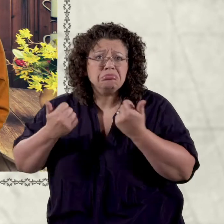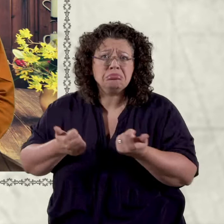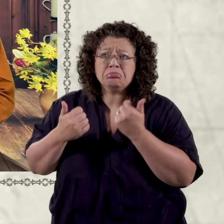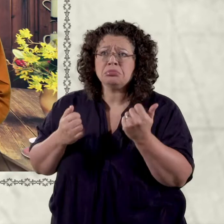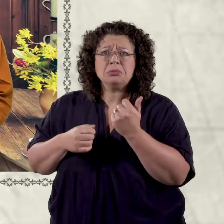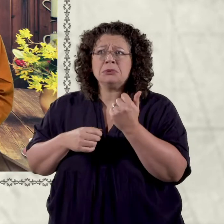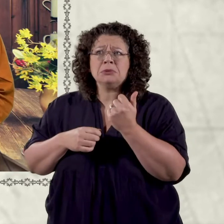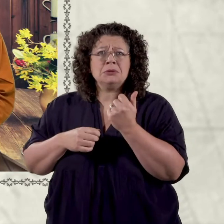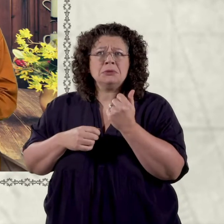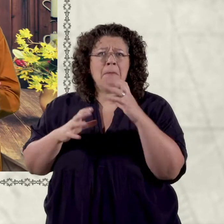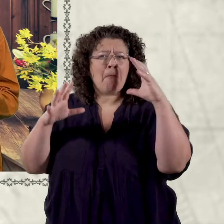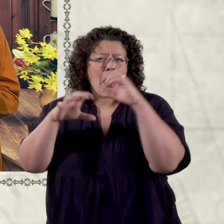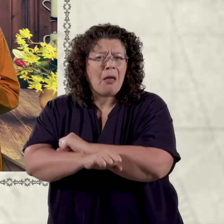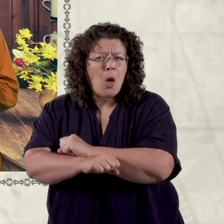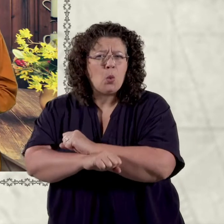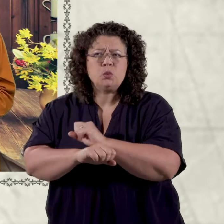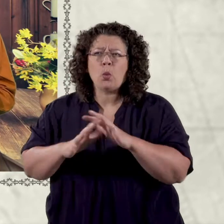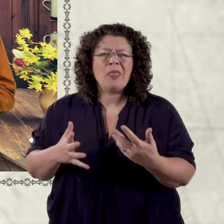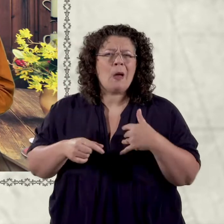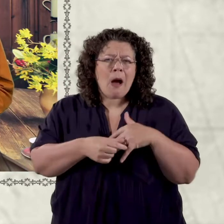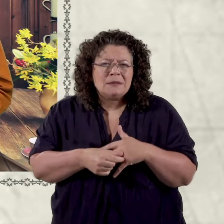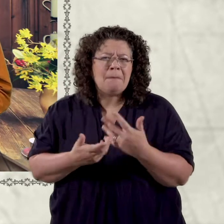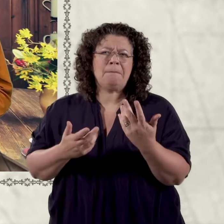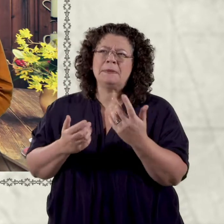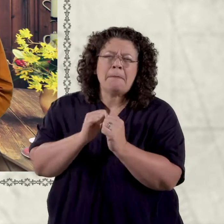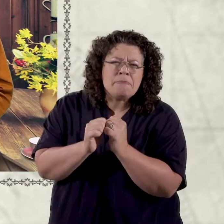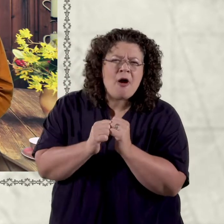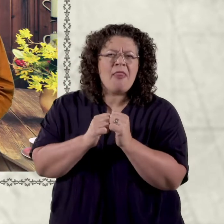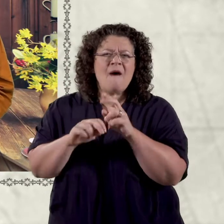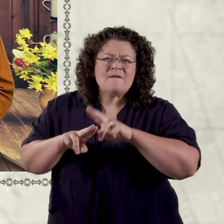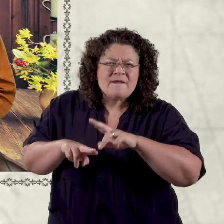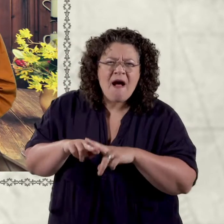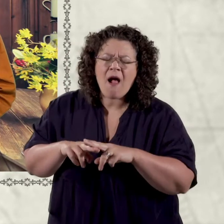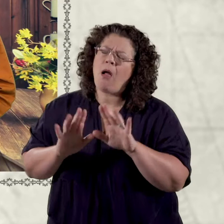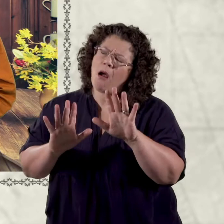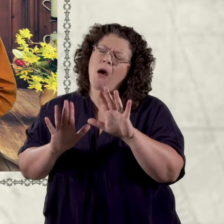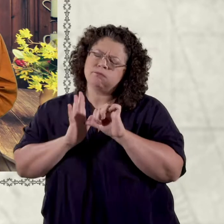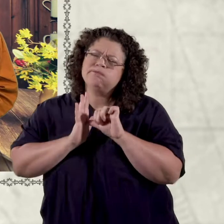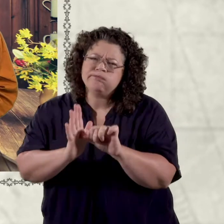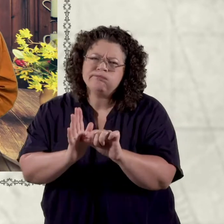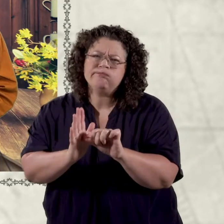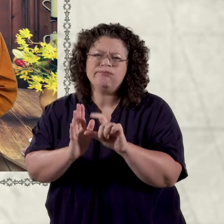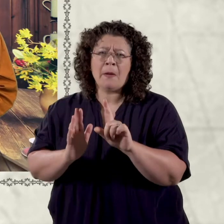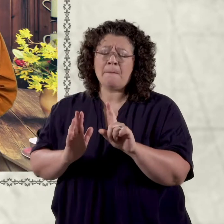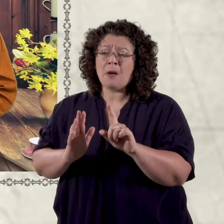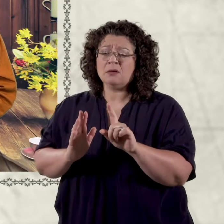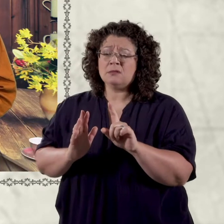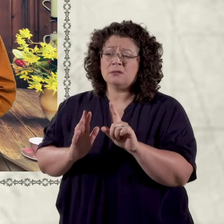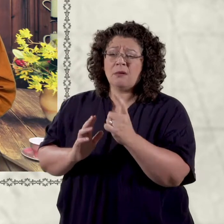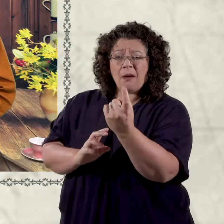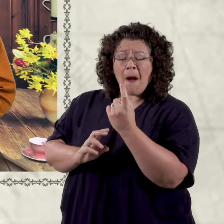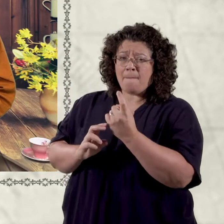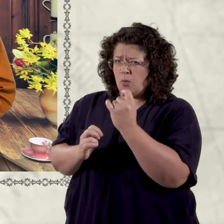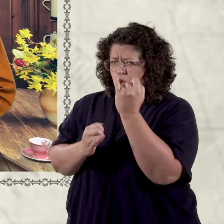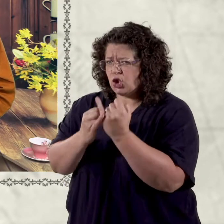all right in the blackout without our husbands and our brothers and fathers. It was hard, mind. But there